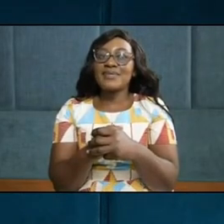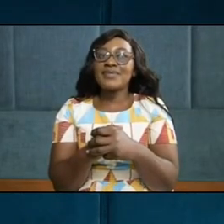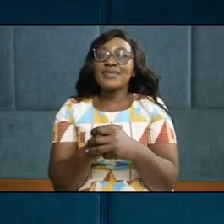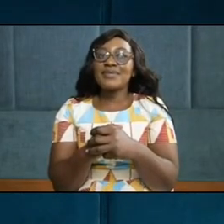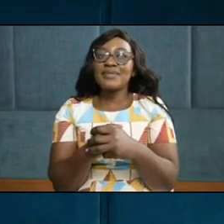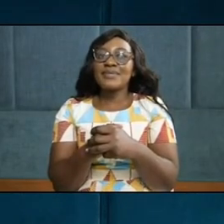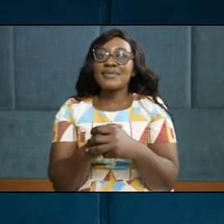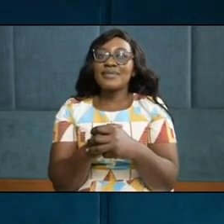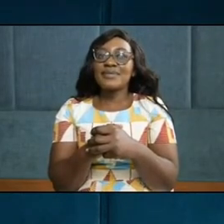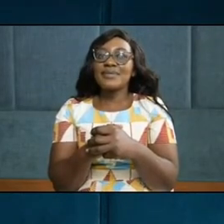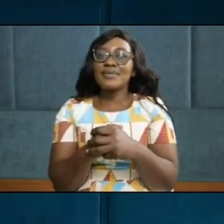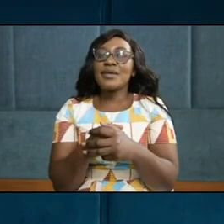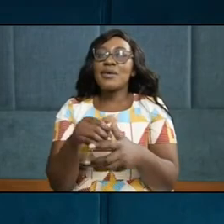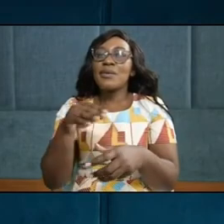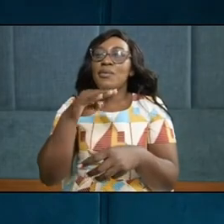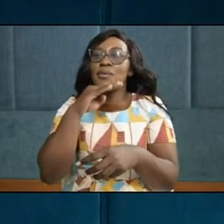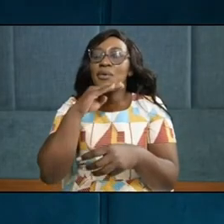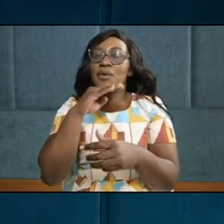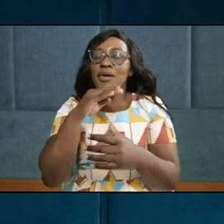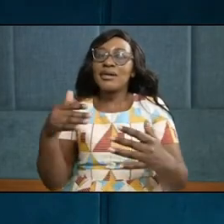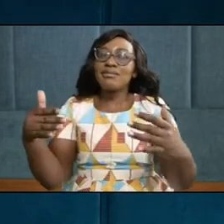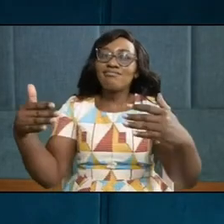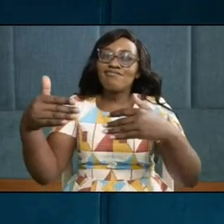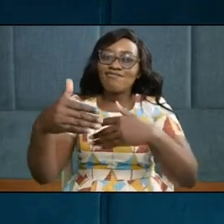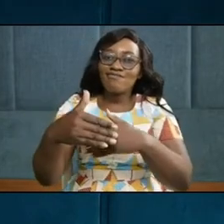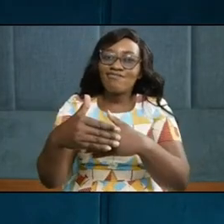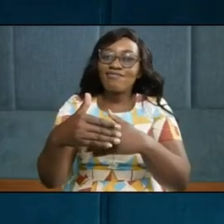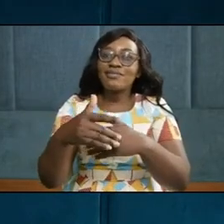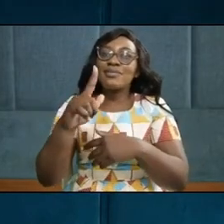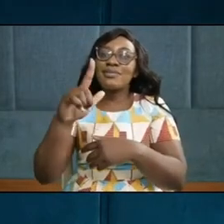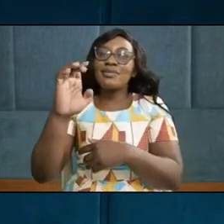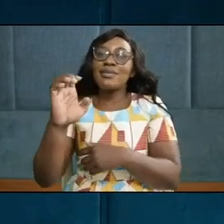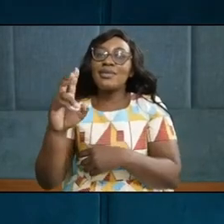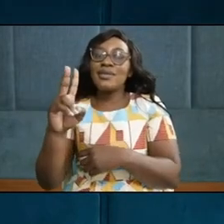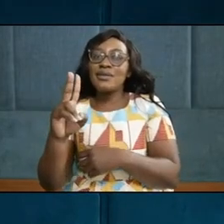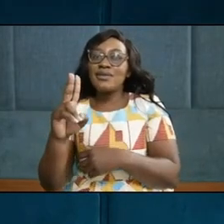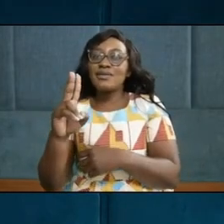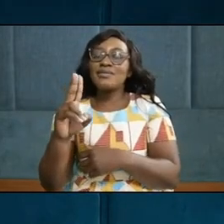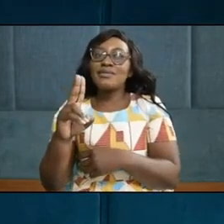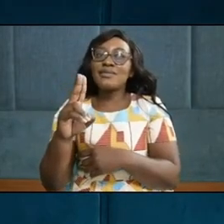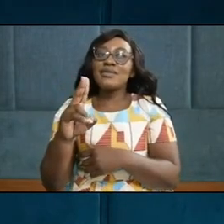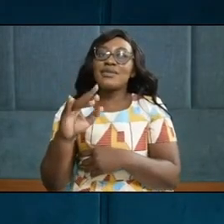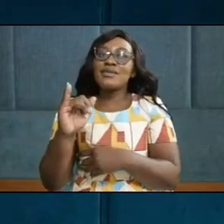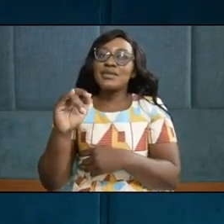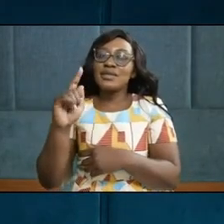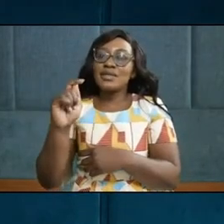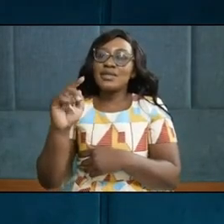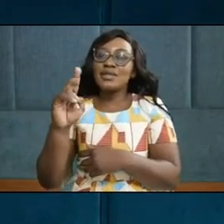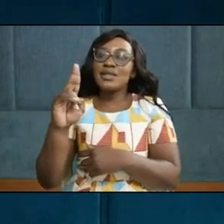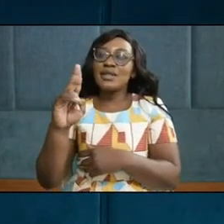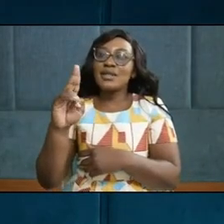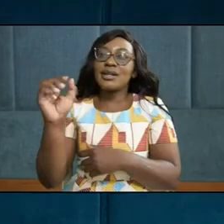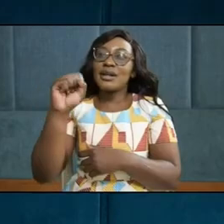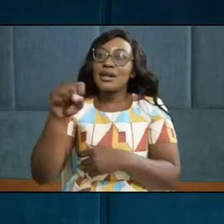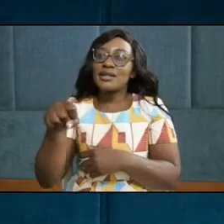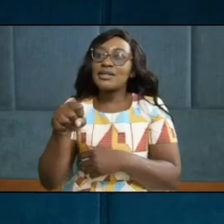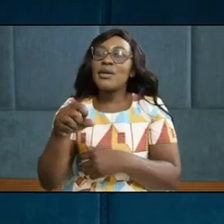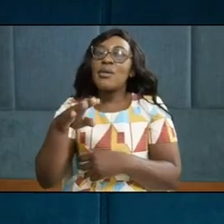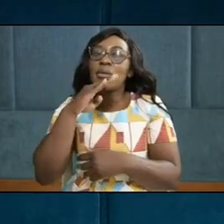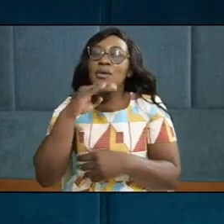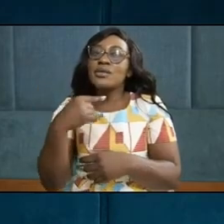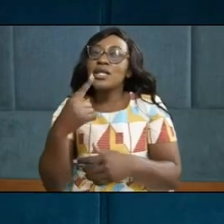Paul put his hands around Eutychus, embraced him, and what did Paul say?